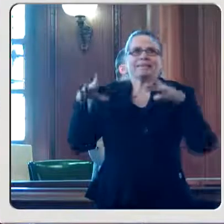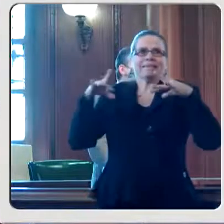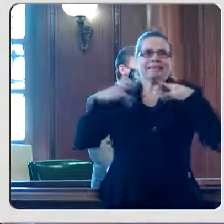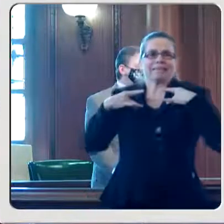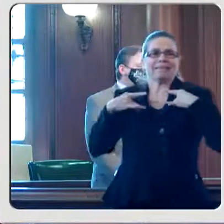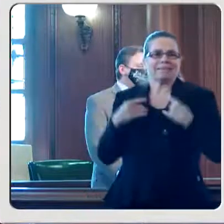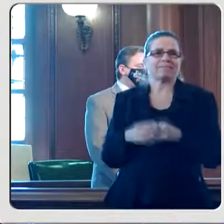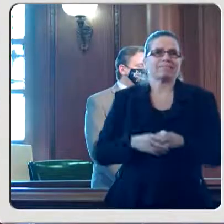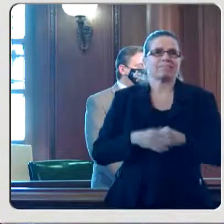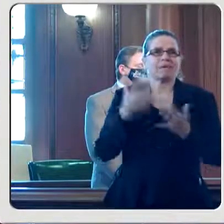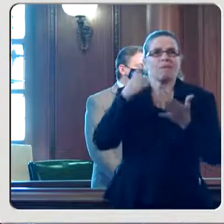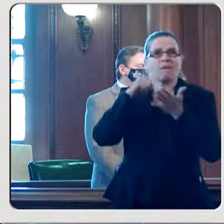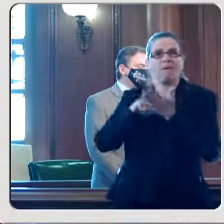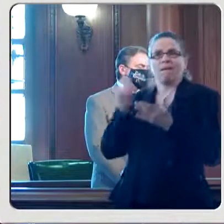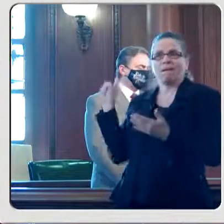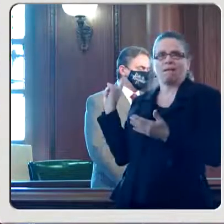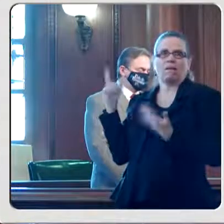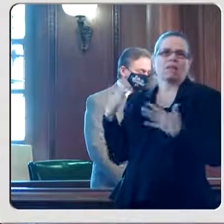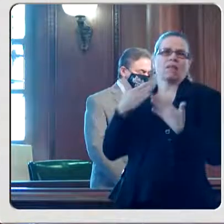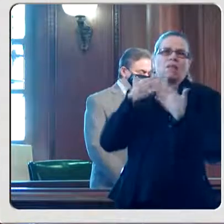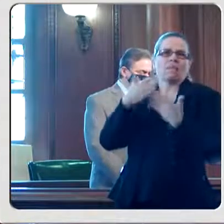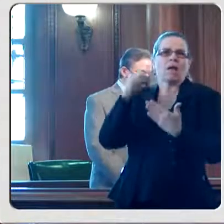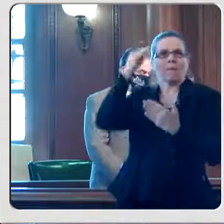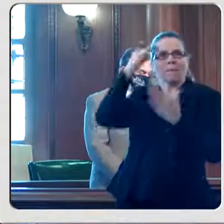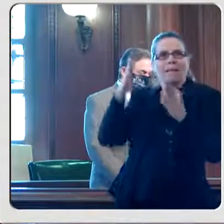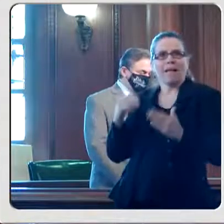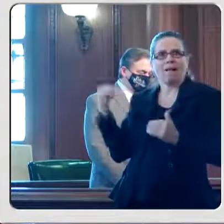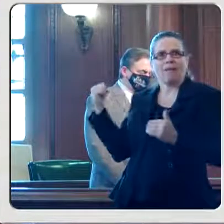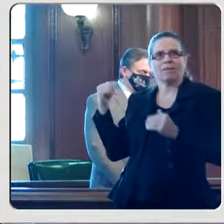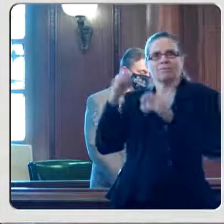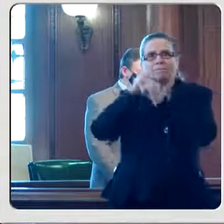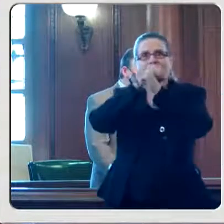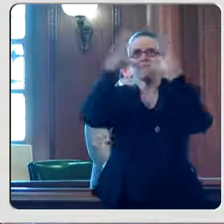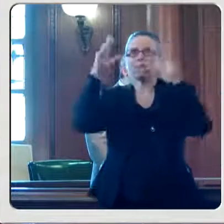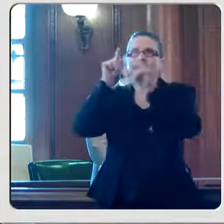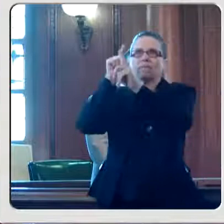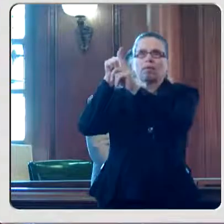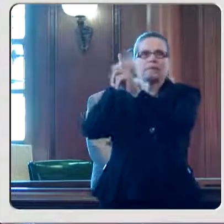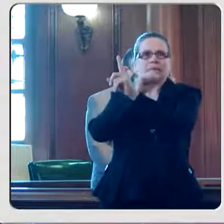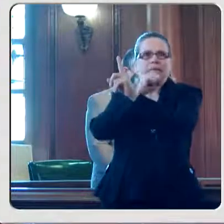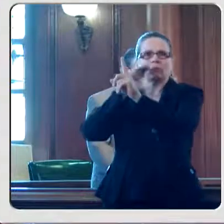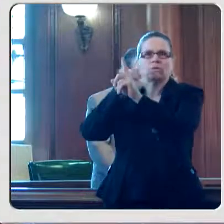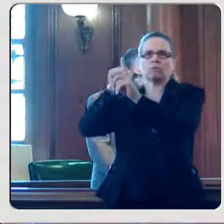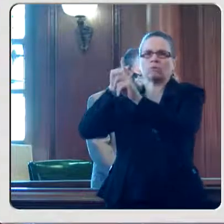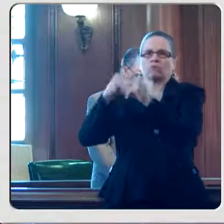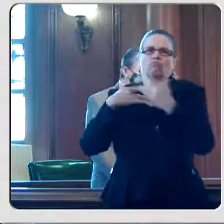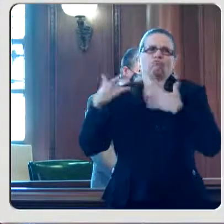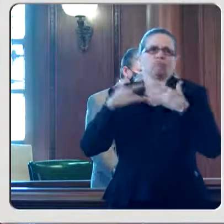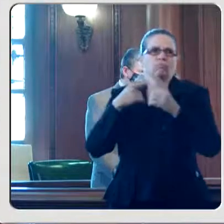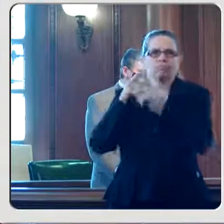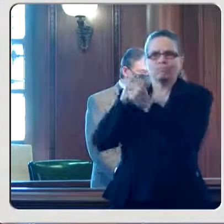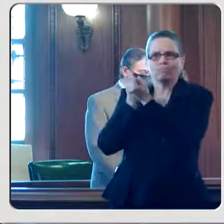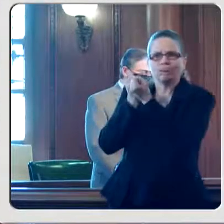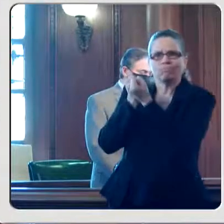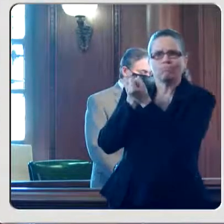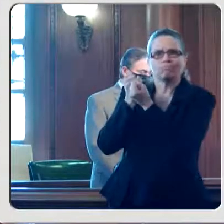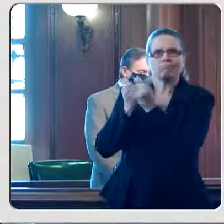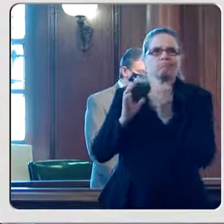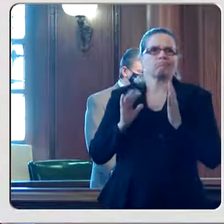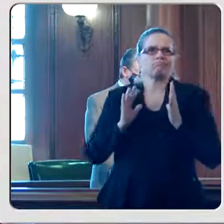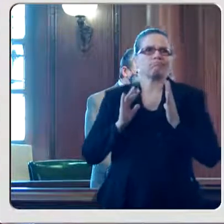his vision and for helping us and our seniors to move forward as far as they getting vaccinated